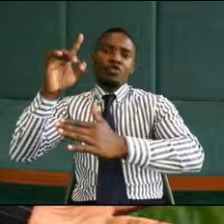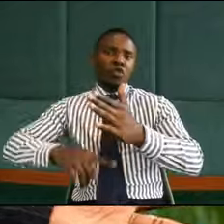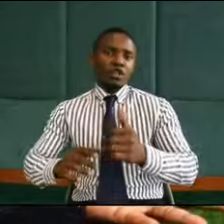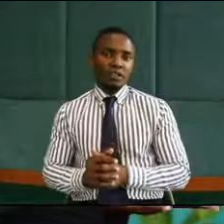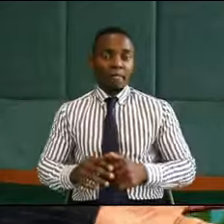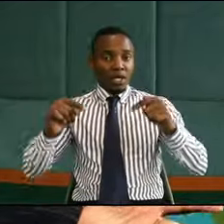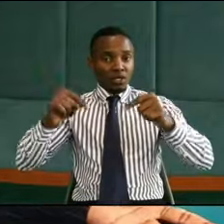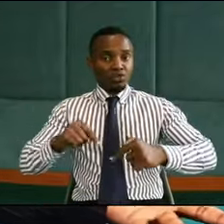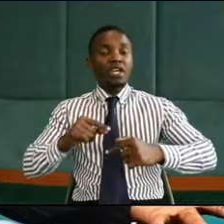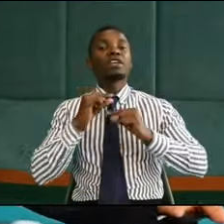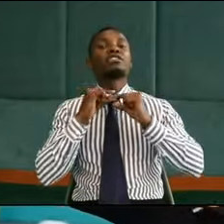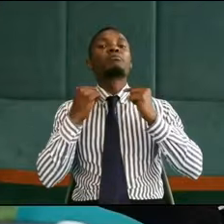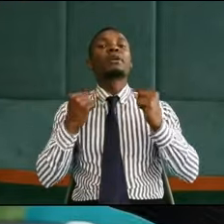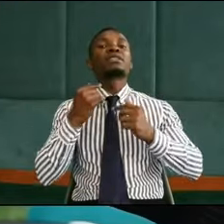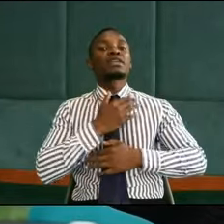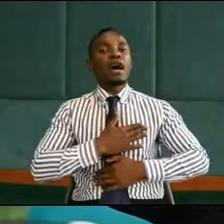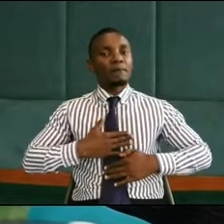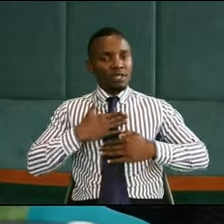in the pastor's appreciation,